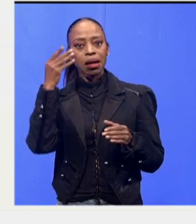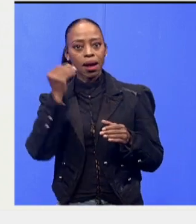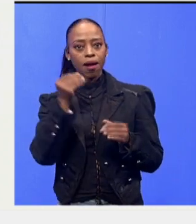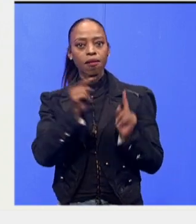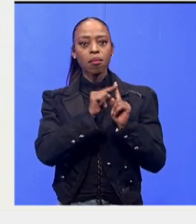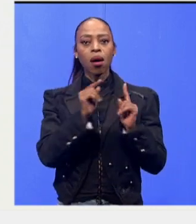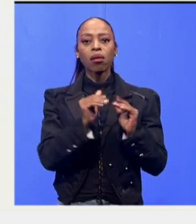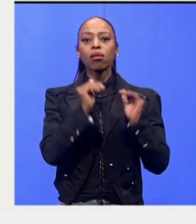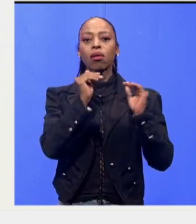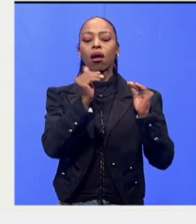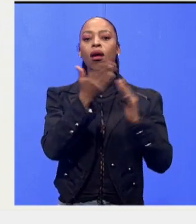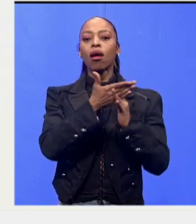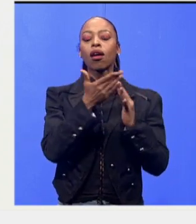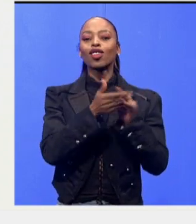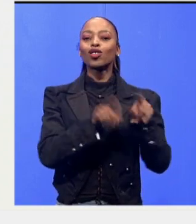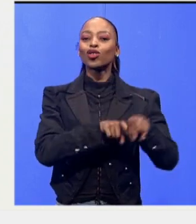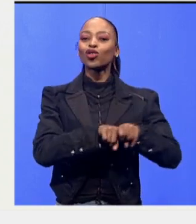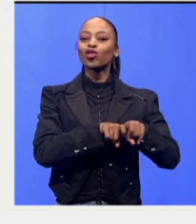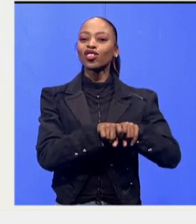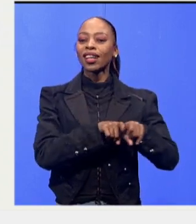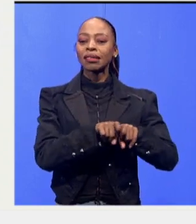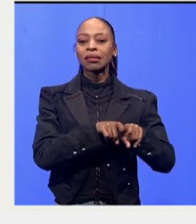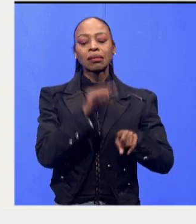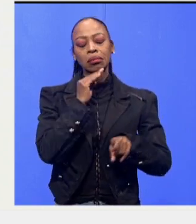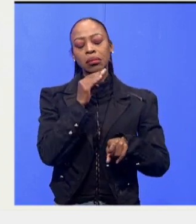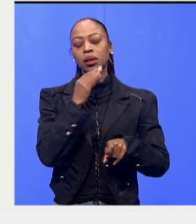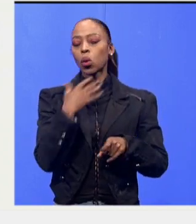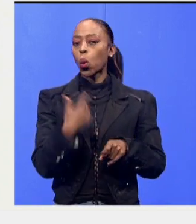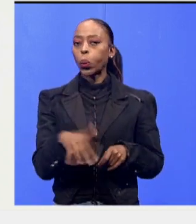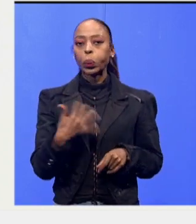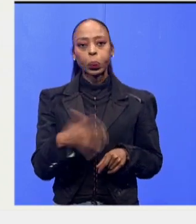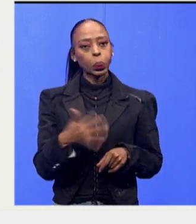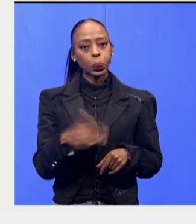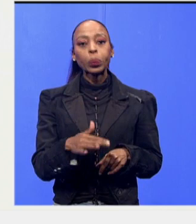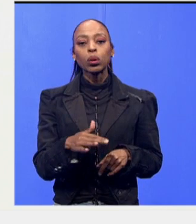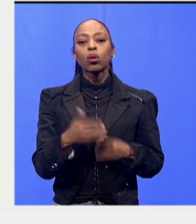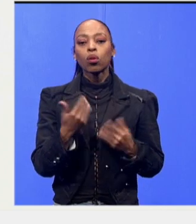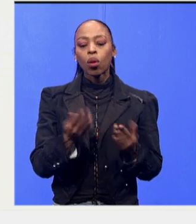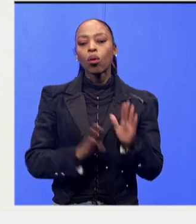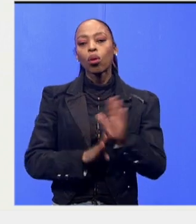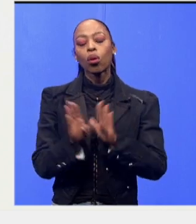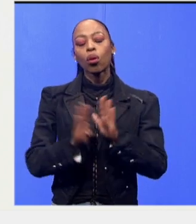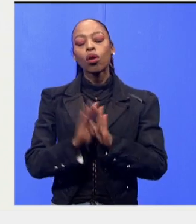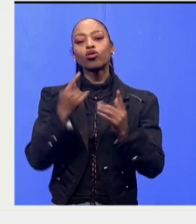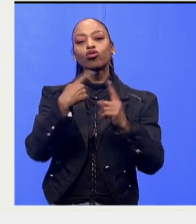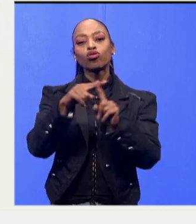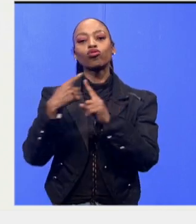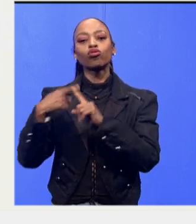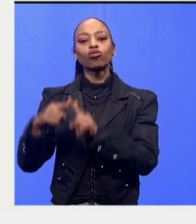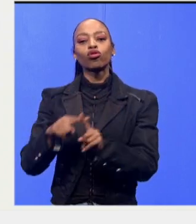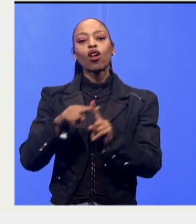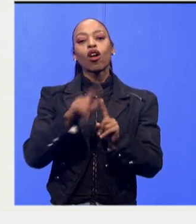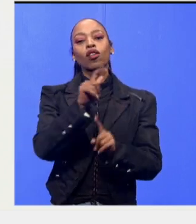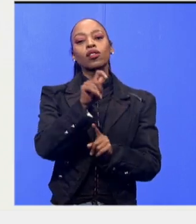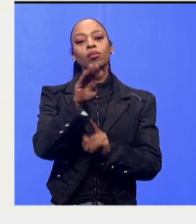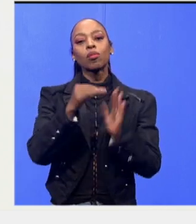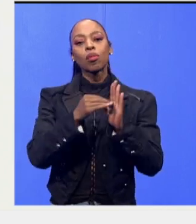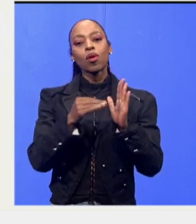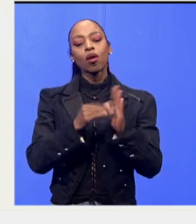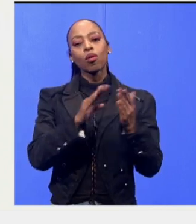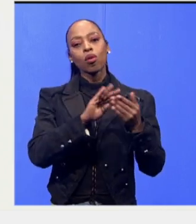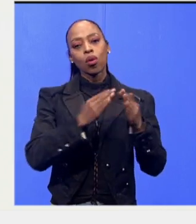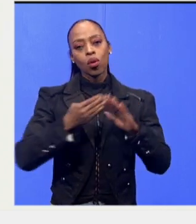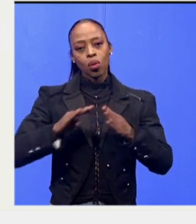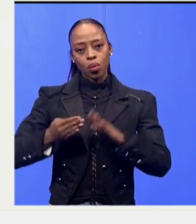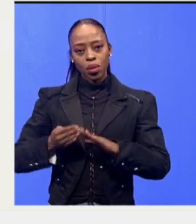access to TB diagnostic testing, we will enhance our reach of the TB program into the community, enhance